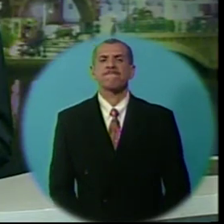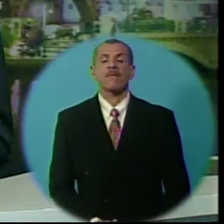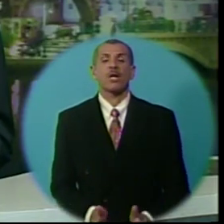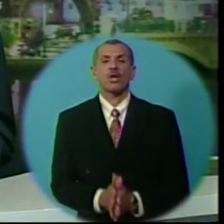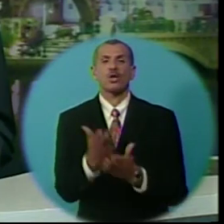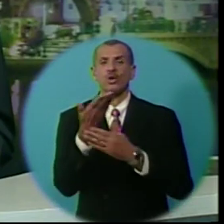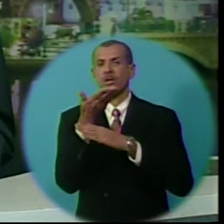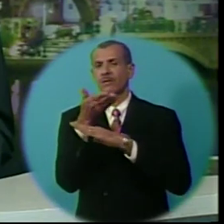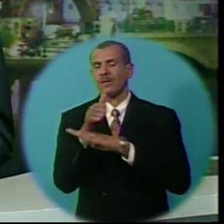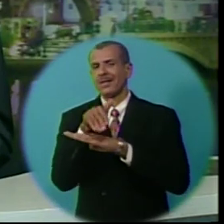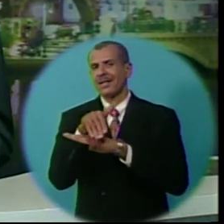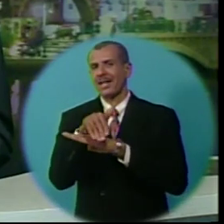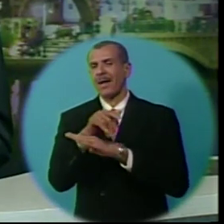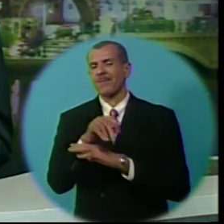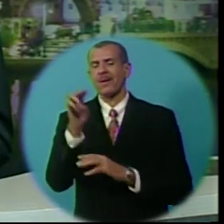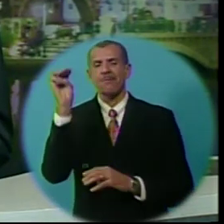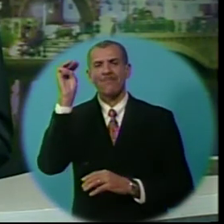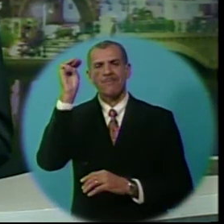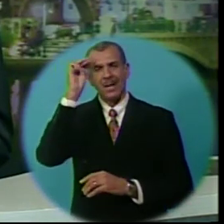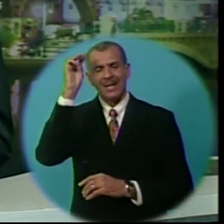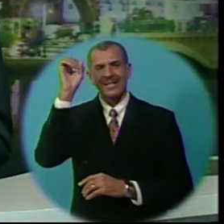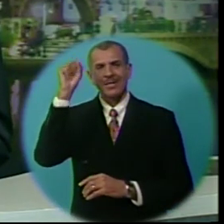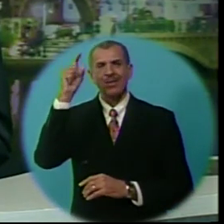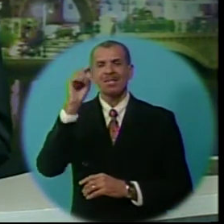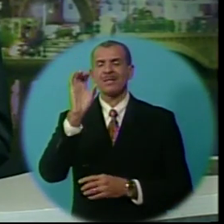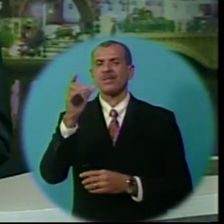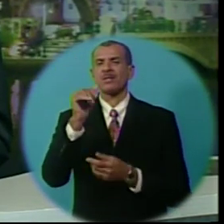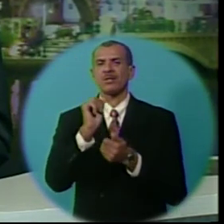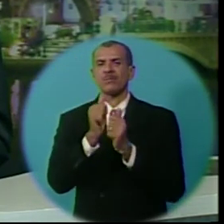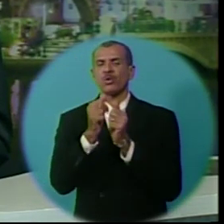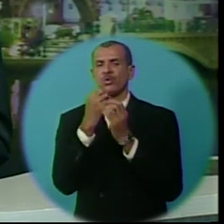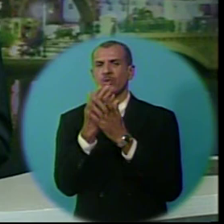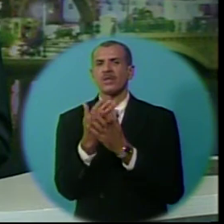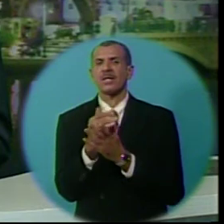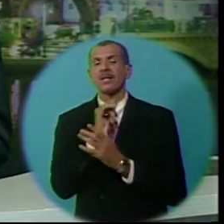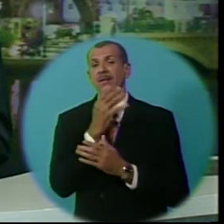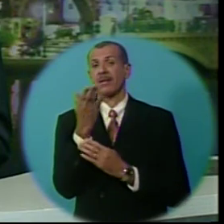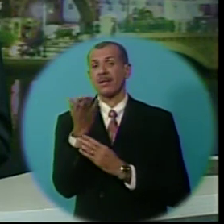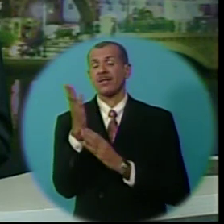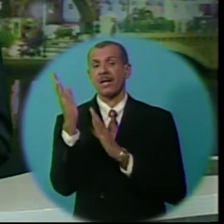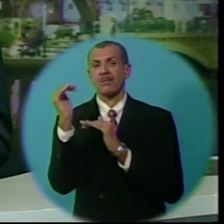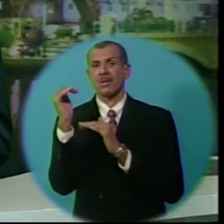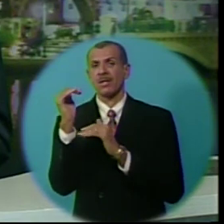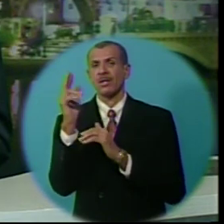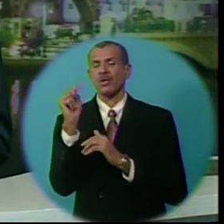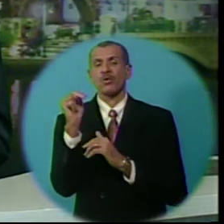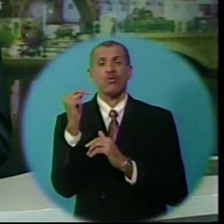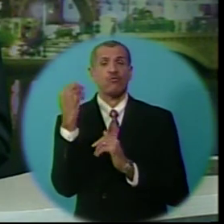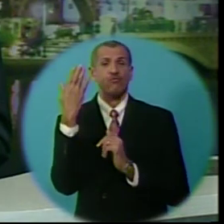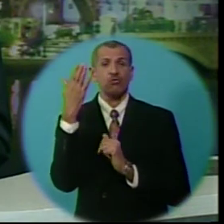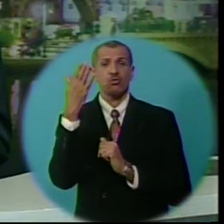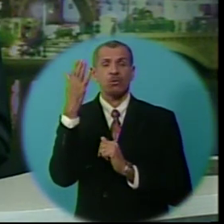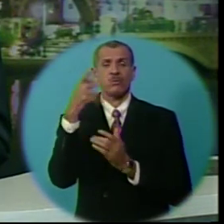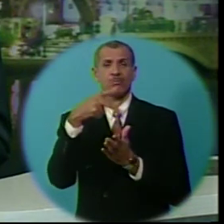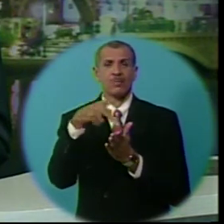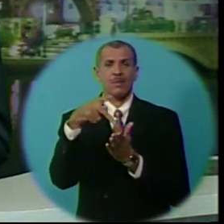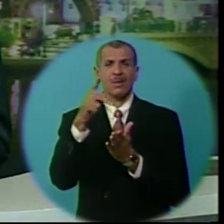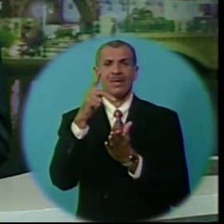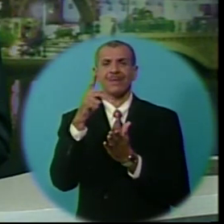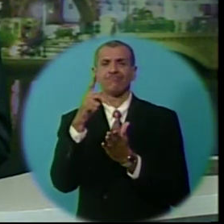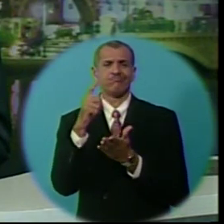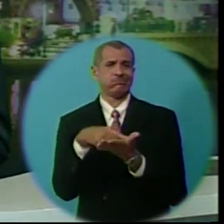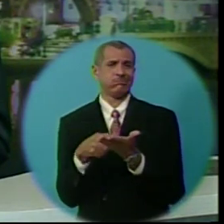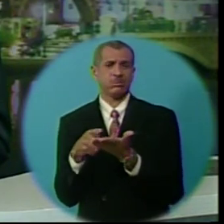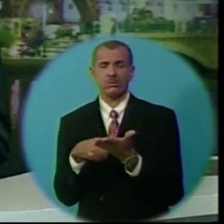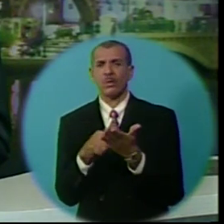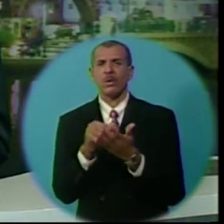Good evening, I'm Mark C. with the CBC Sports World. There is the expectation that there will be no future payment disputes between the